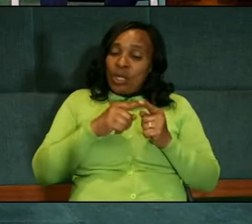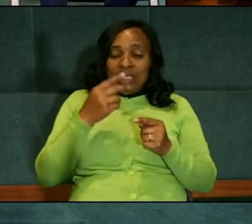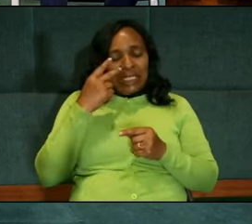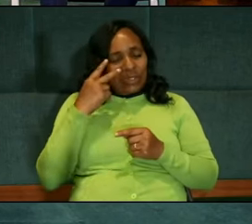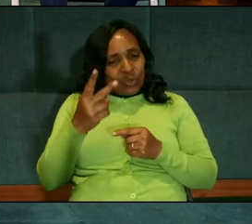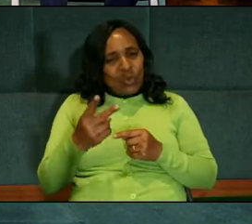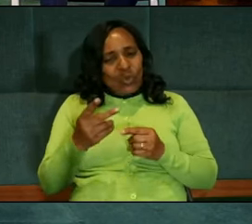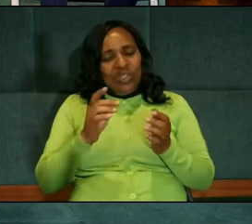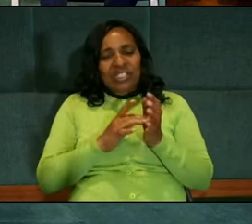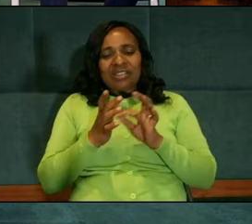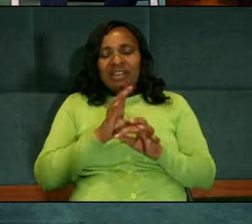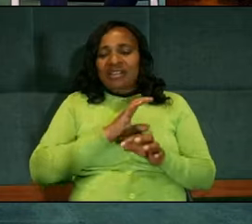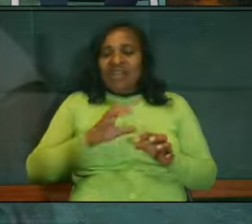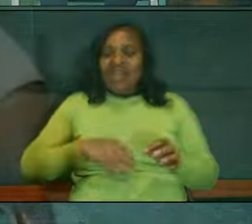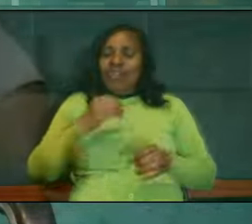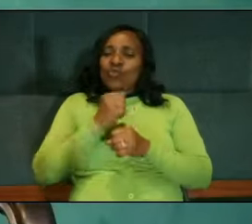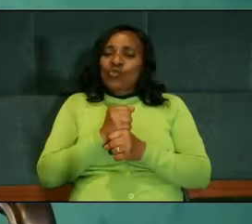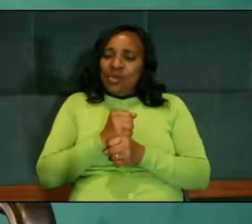that Christ